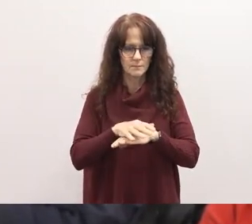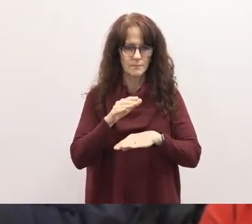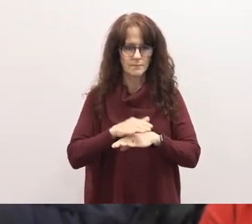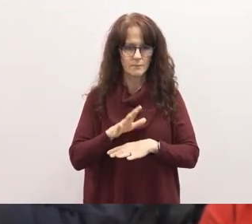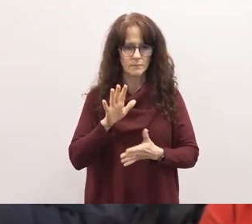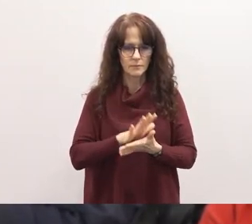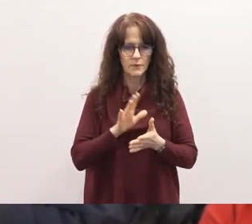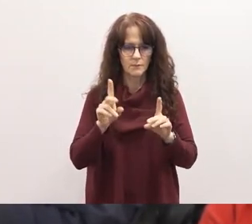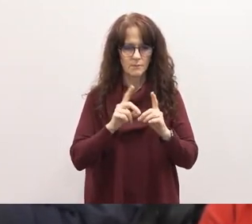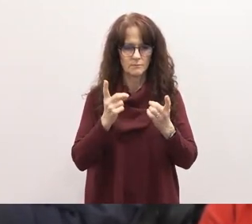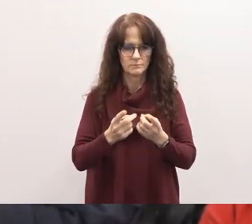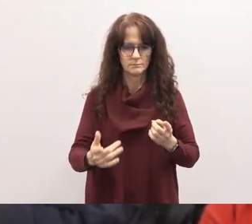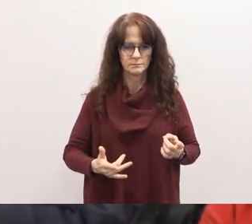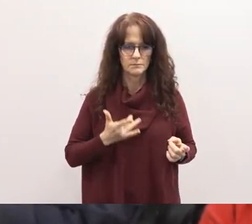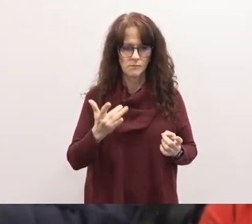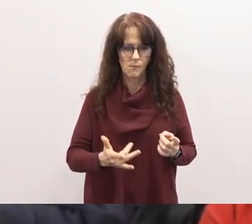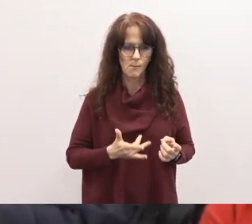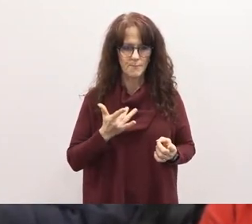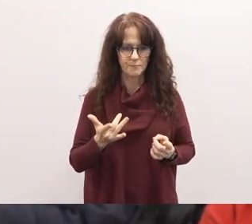of this school district feel.